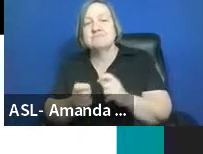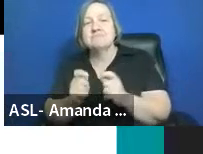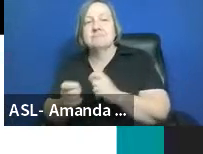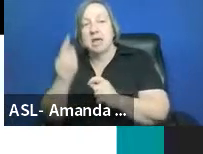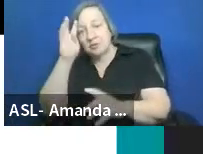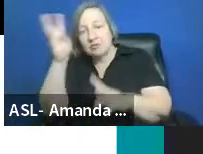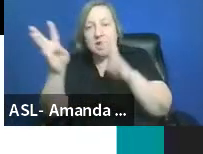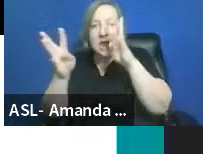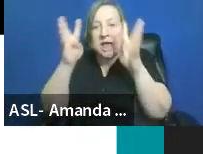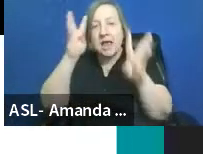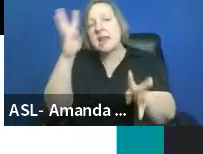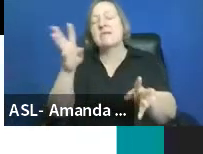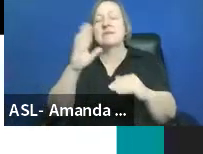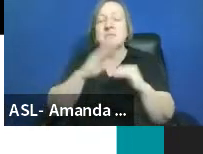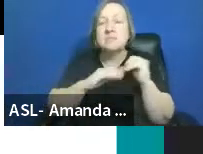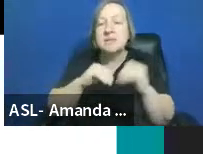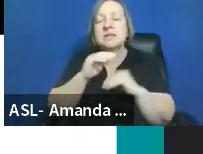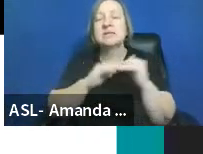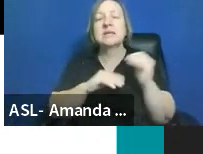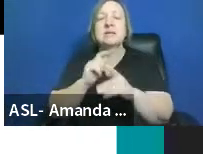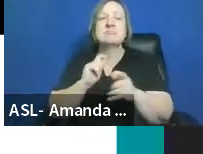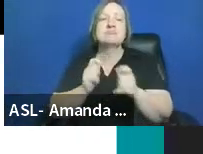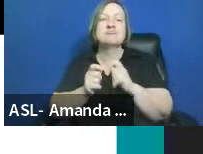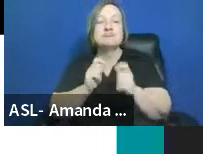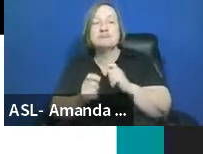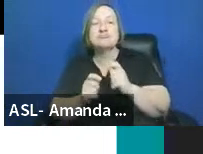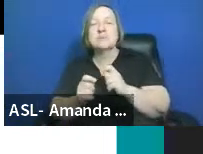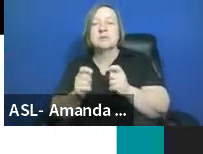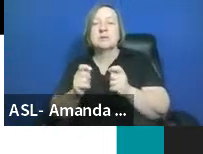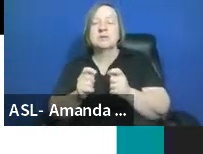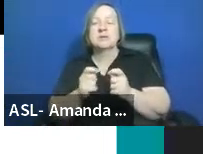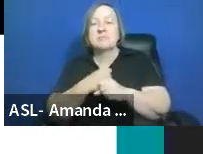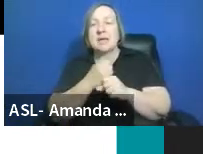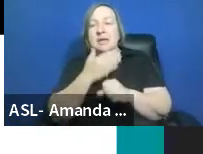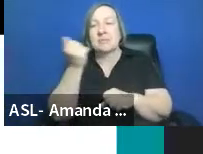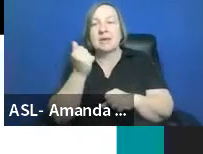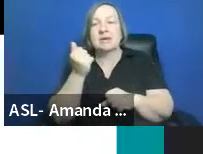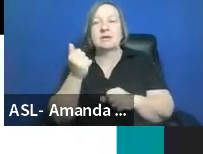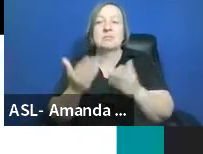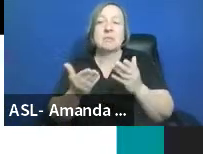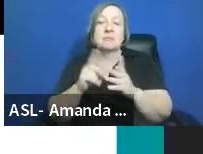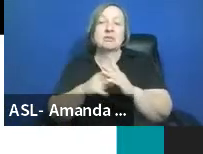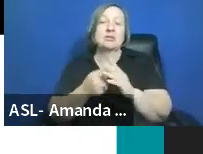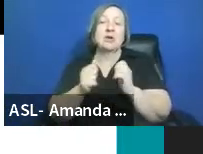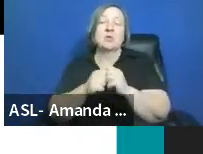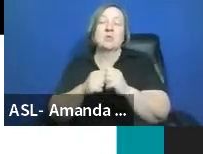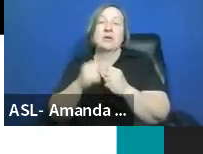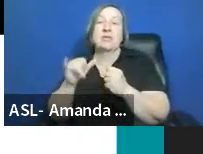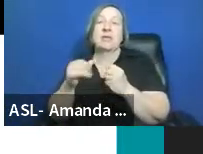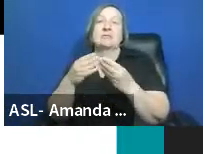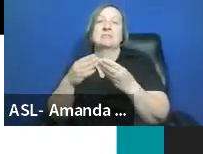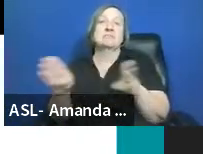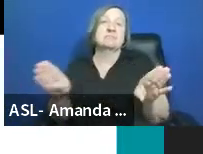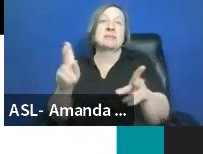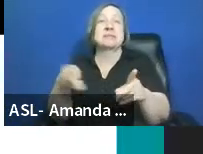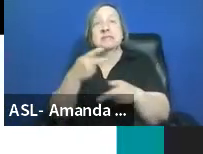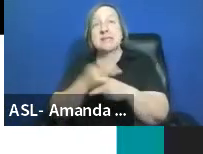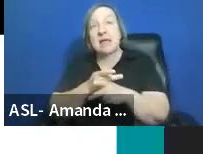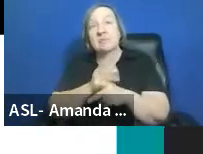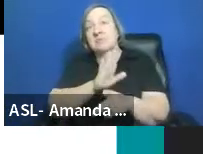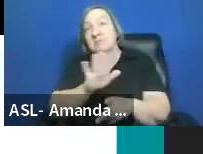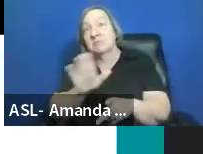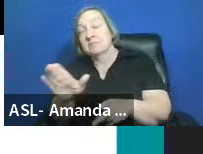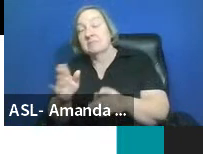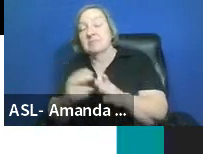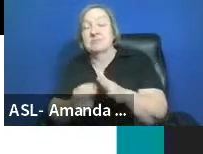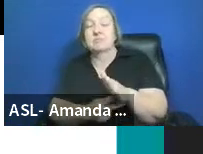creating something, about building something and refining it. So whilst we might start with these high-level typologies, that is certainly